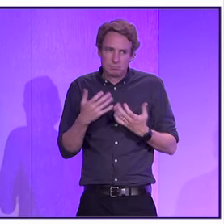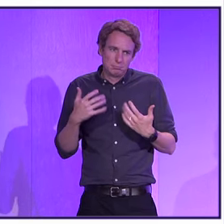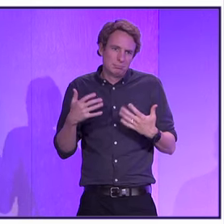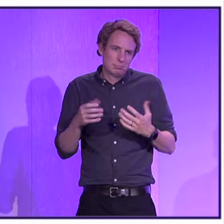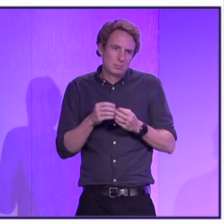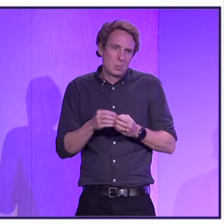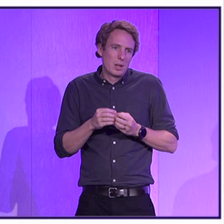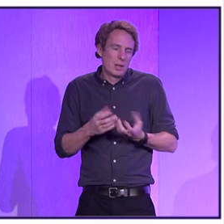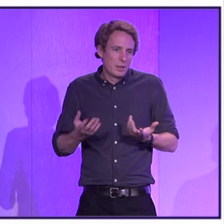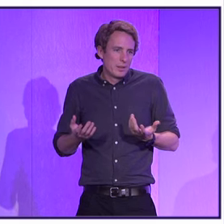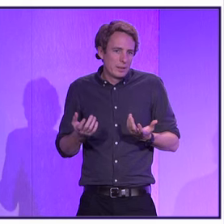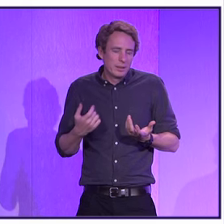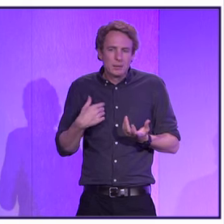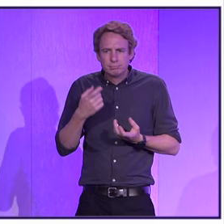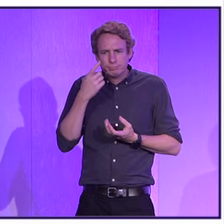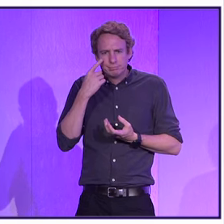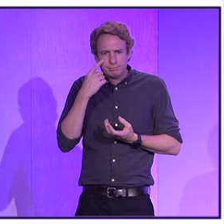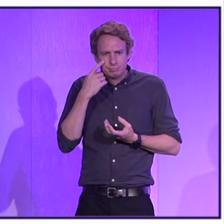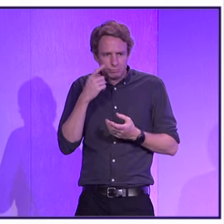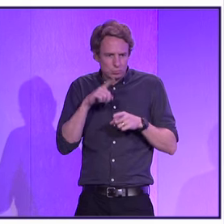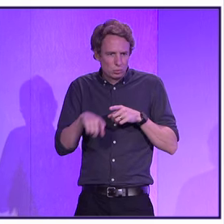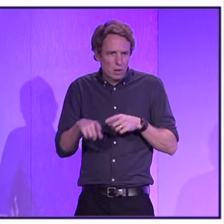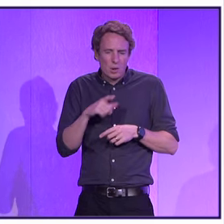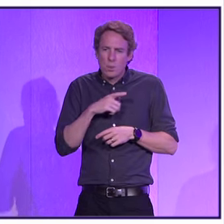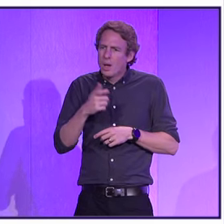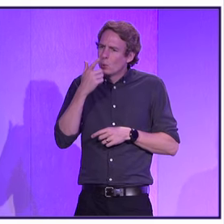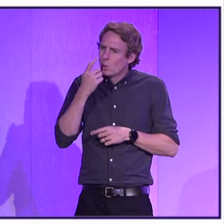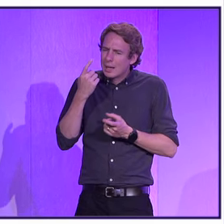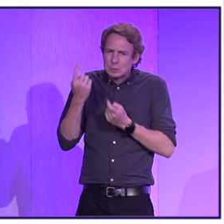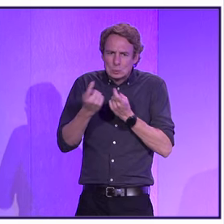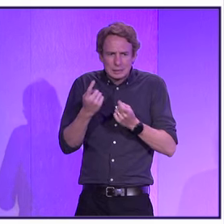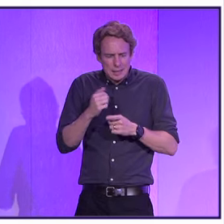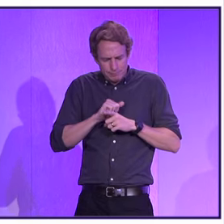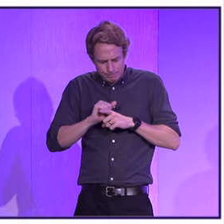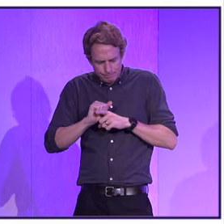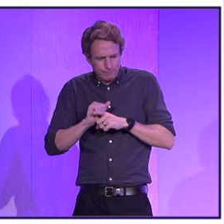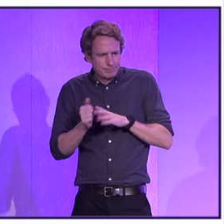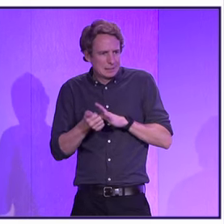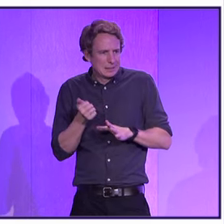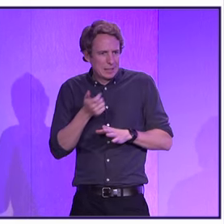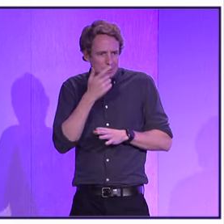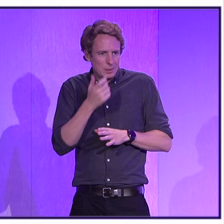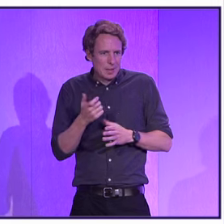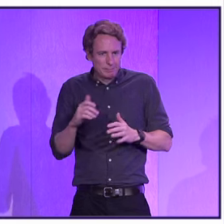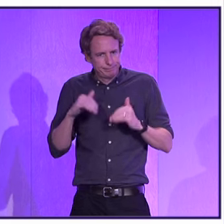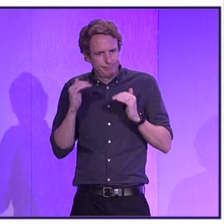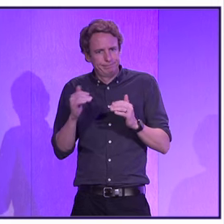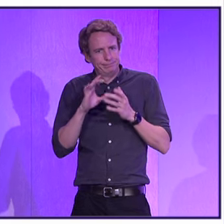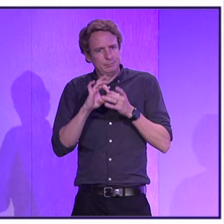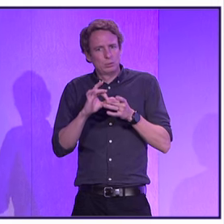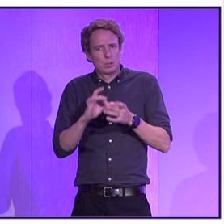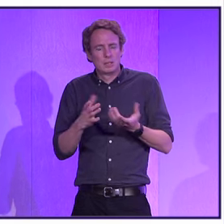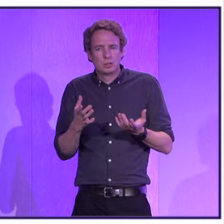tried it, you know, might be worth checking it out, because again, that's a skill that we can all cultivate within ourselves and enhance